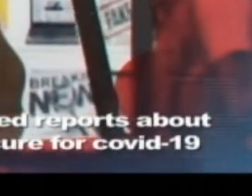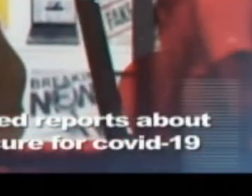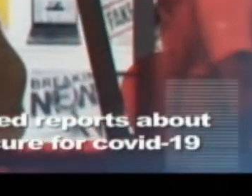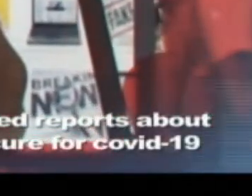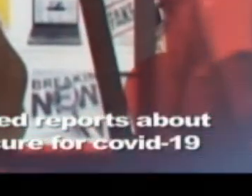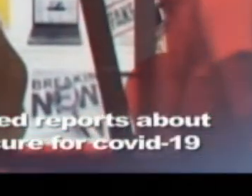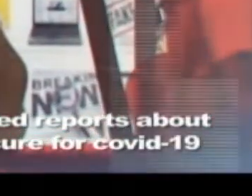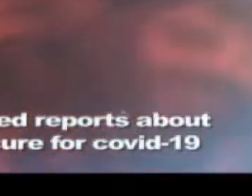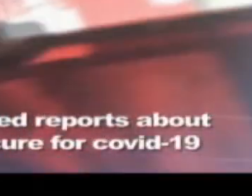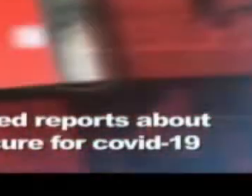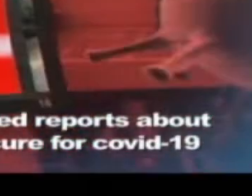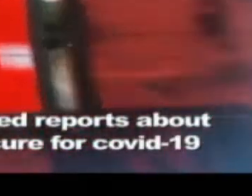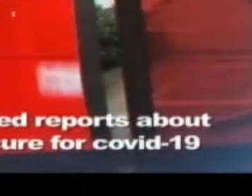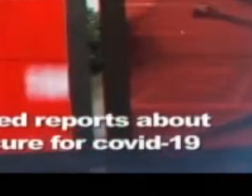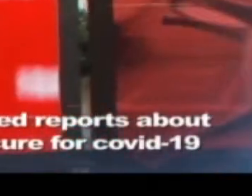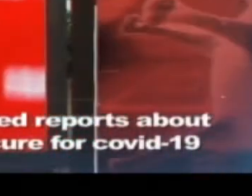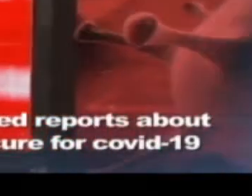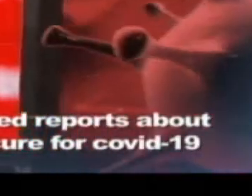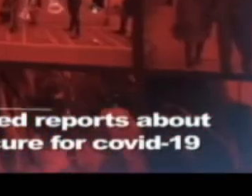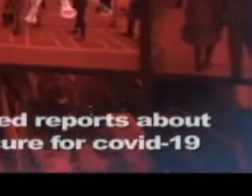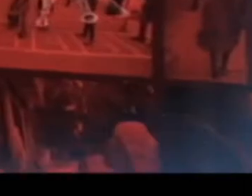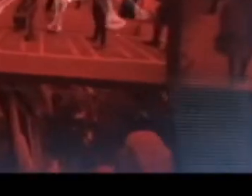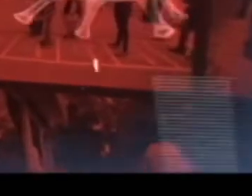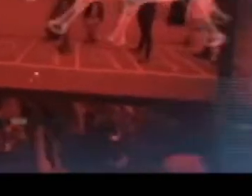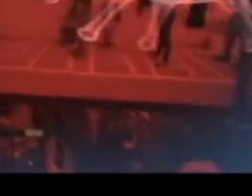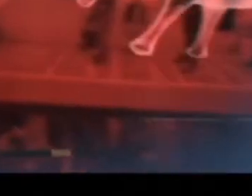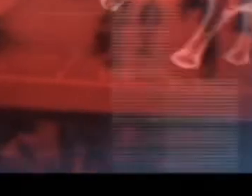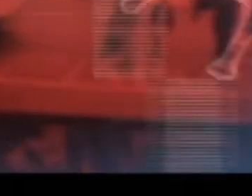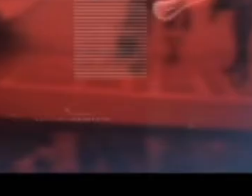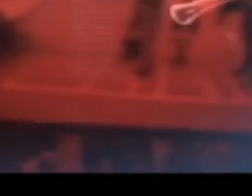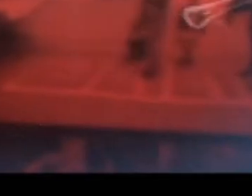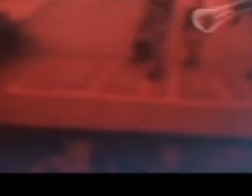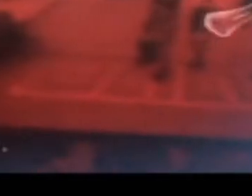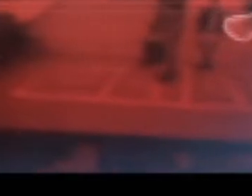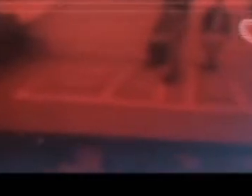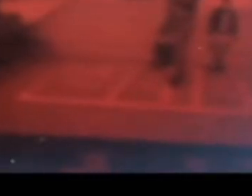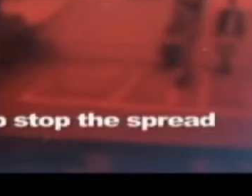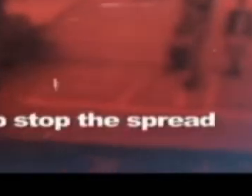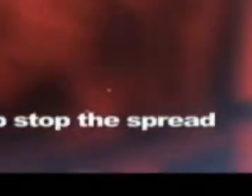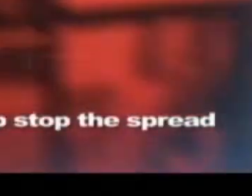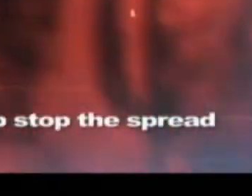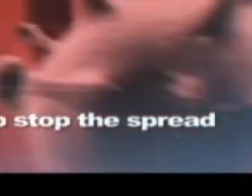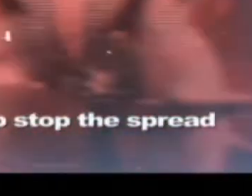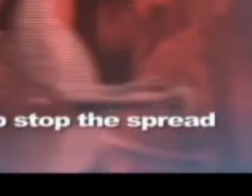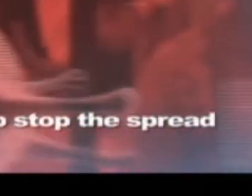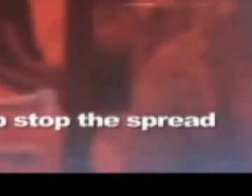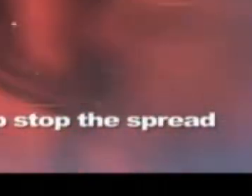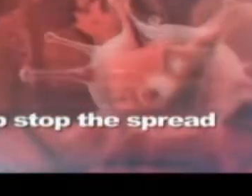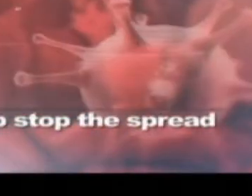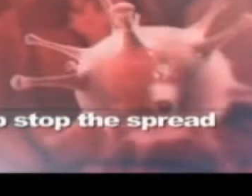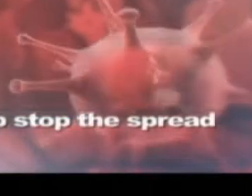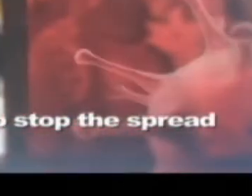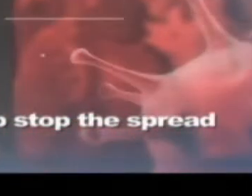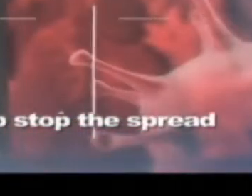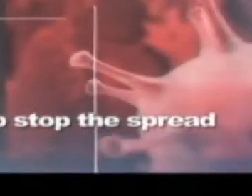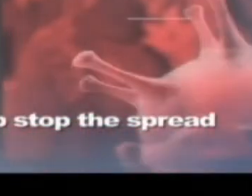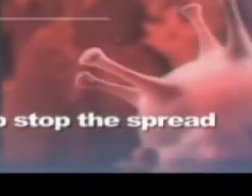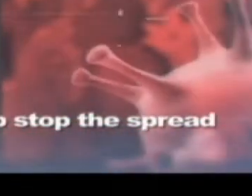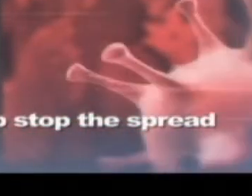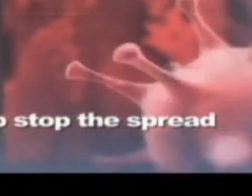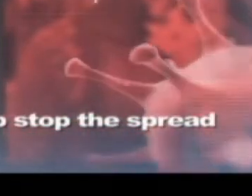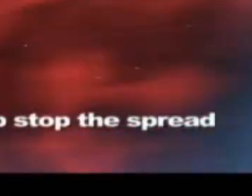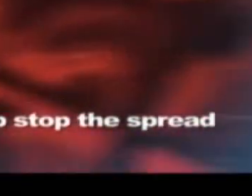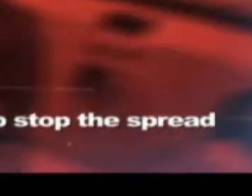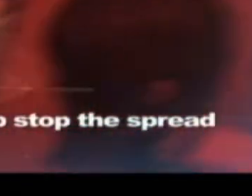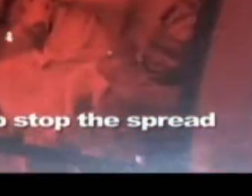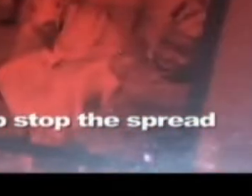is no known cure for COVID-19. Take responsibility. Observe all the measures that can help stop